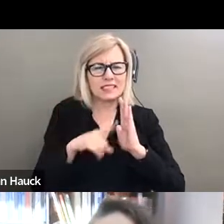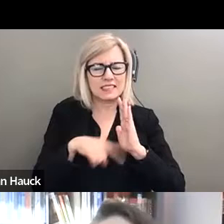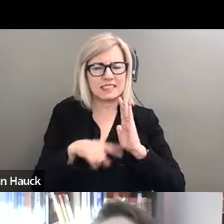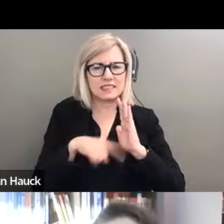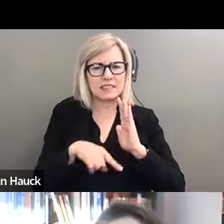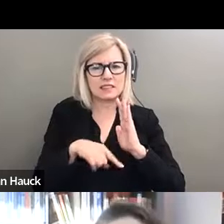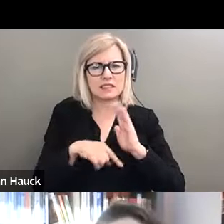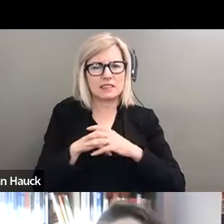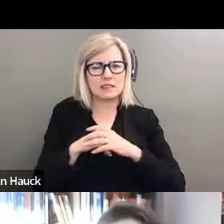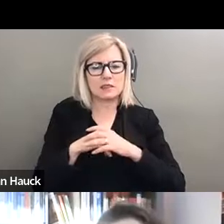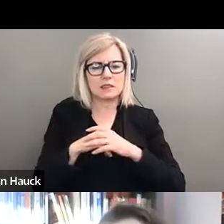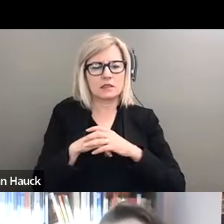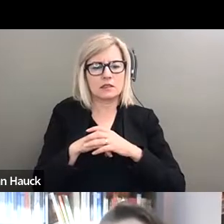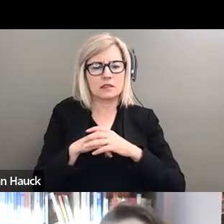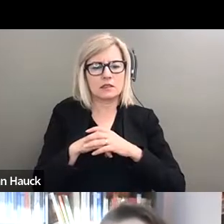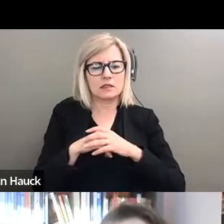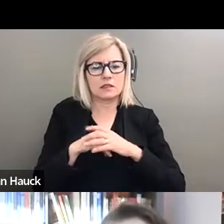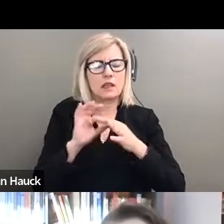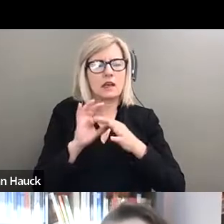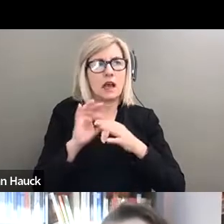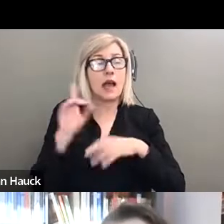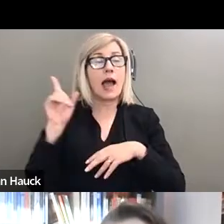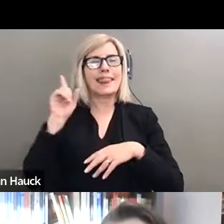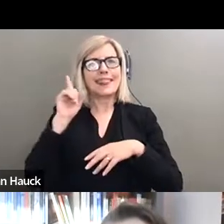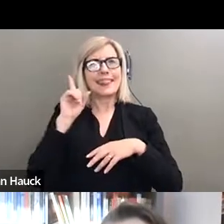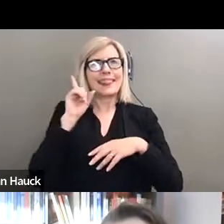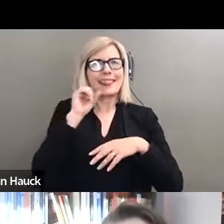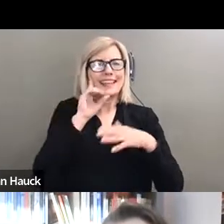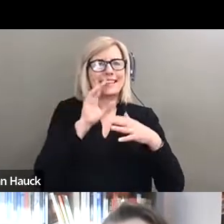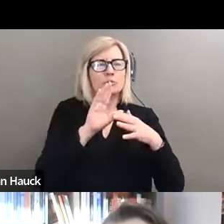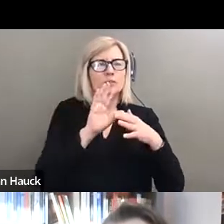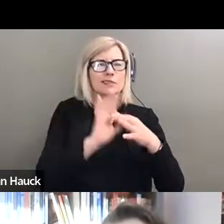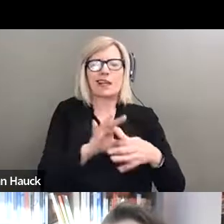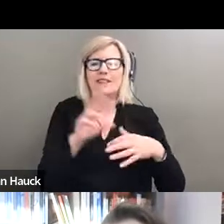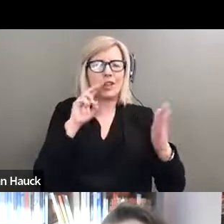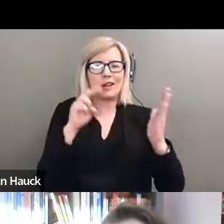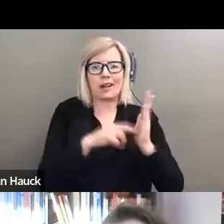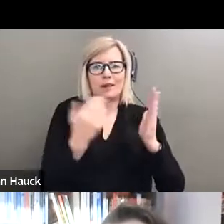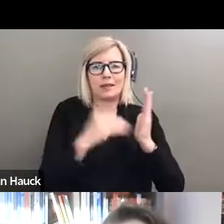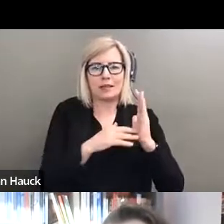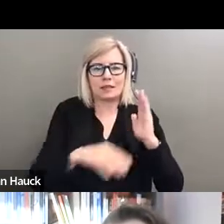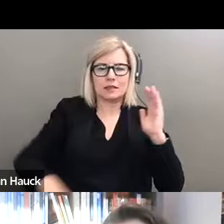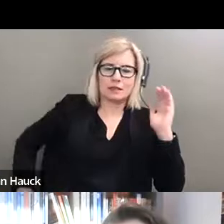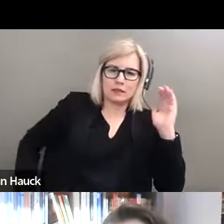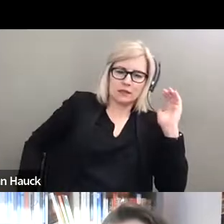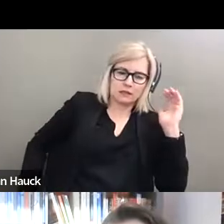think it was pertaining. I'd have to look it up again. Like